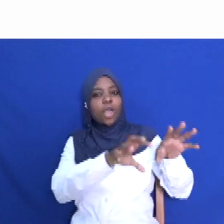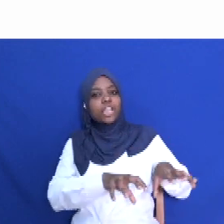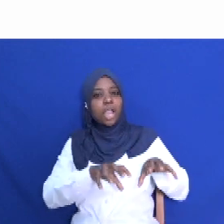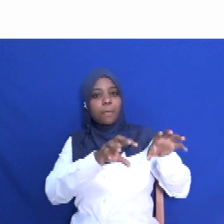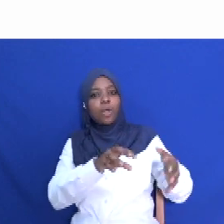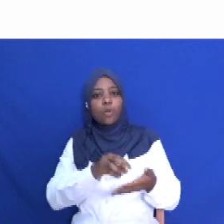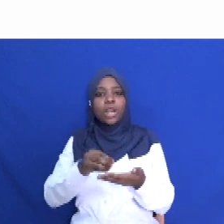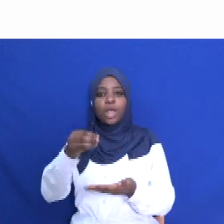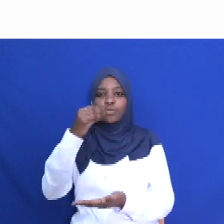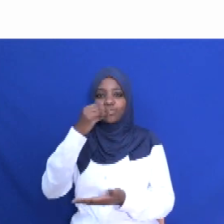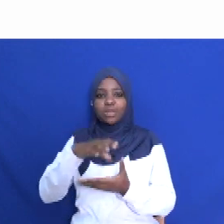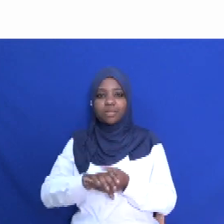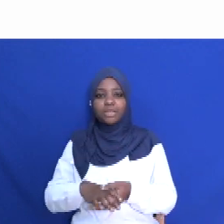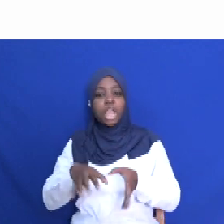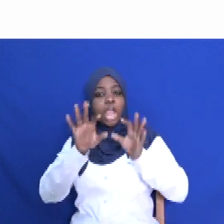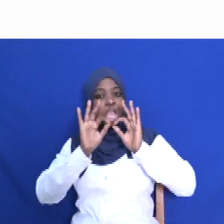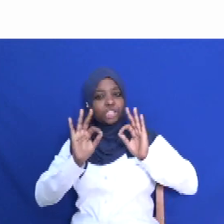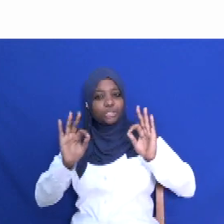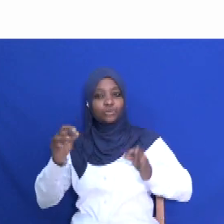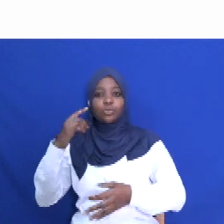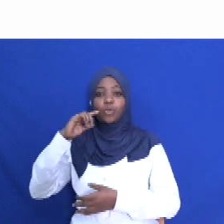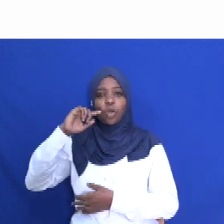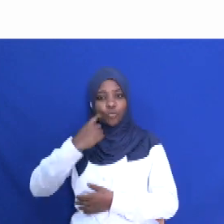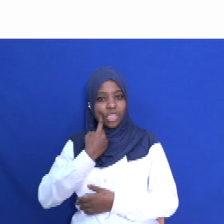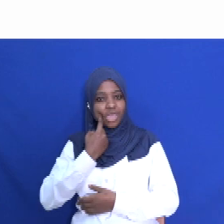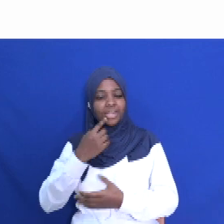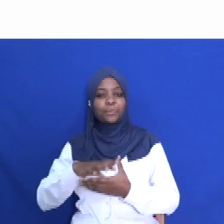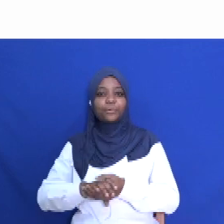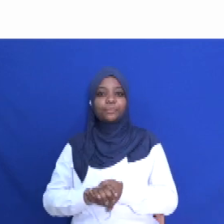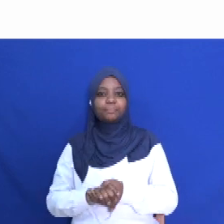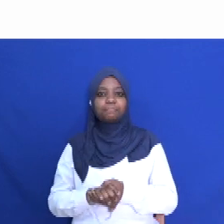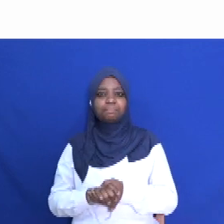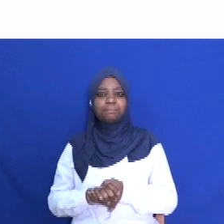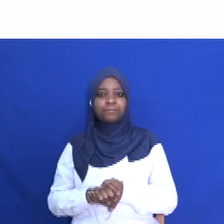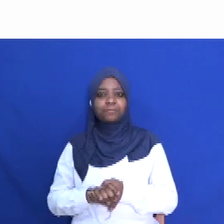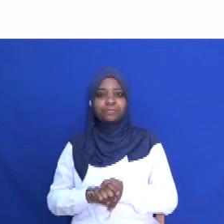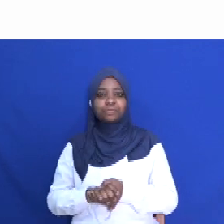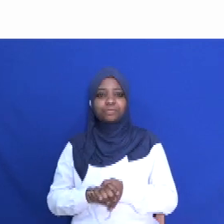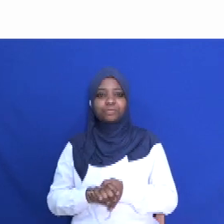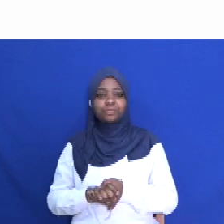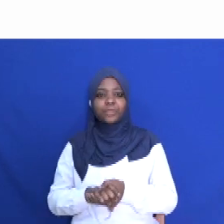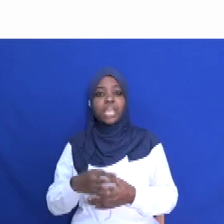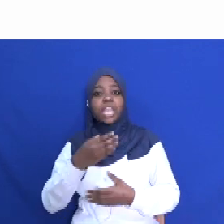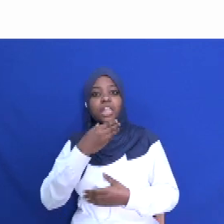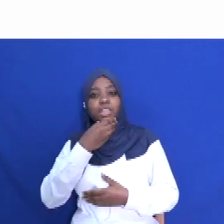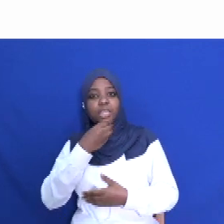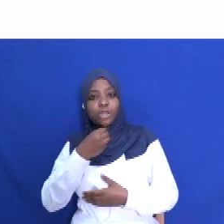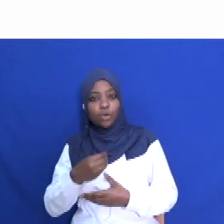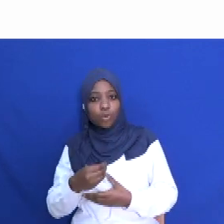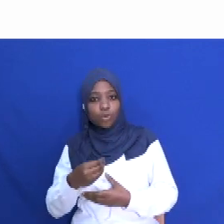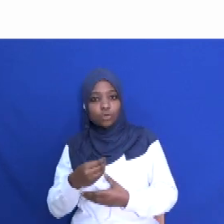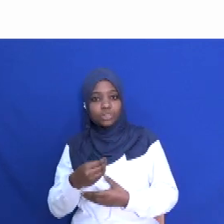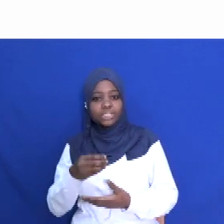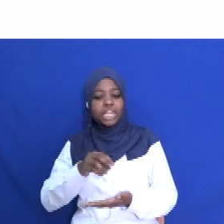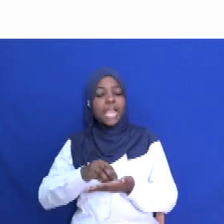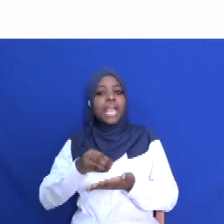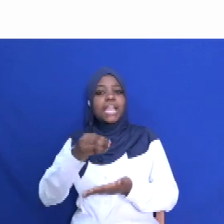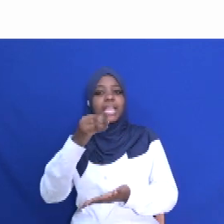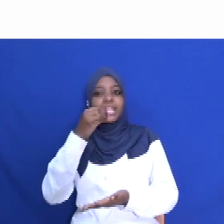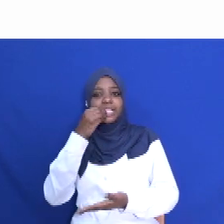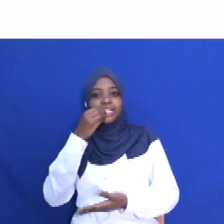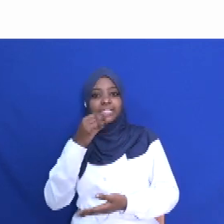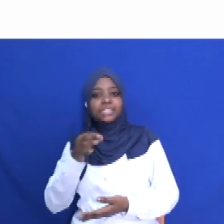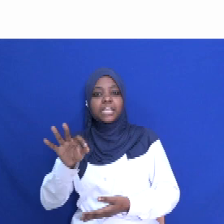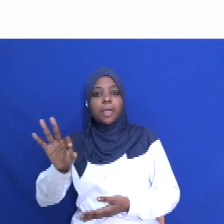goat eats plants only. The goat eats plants